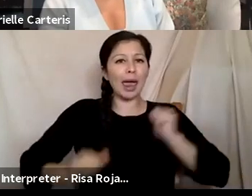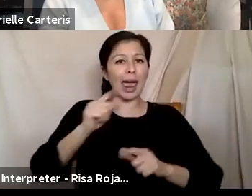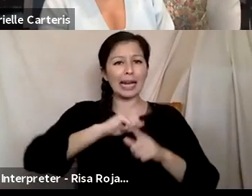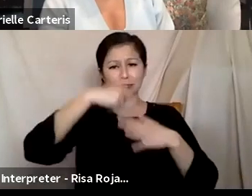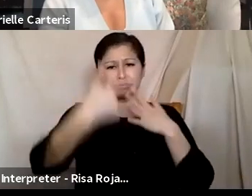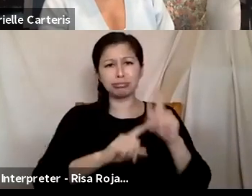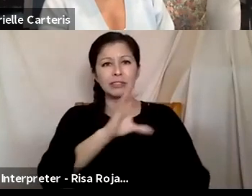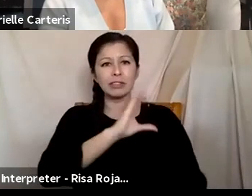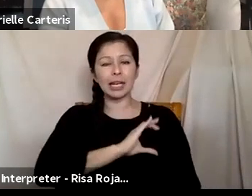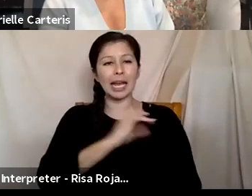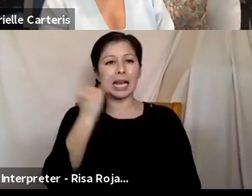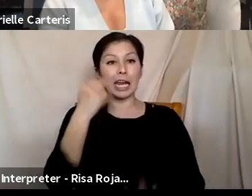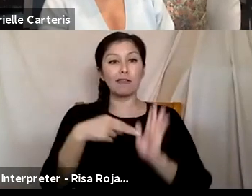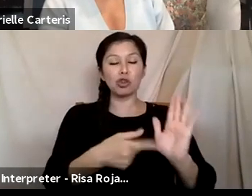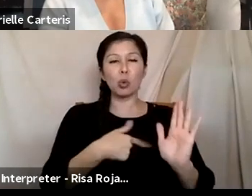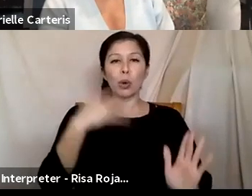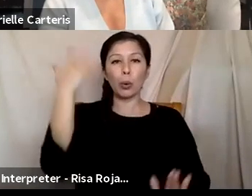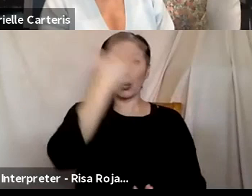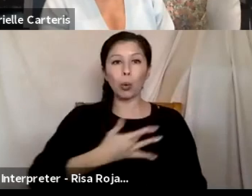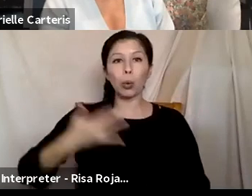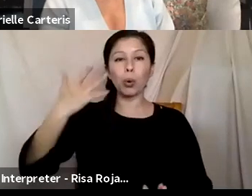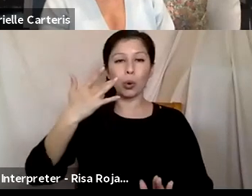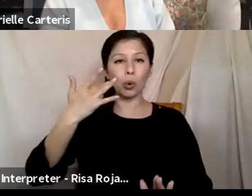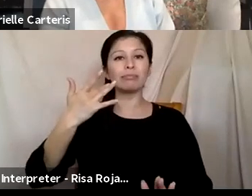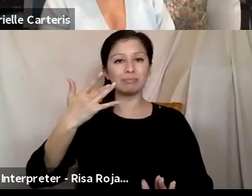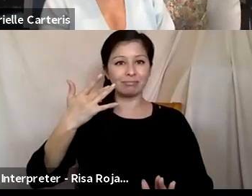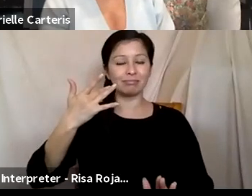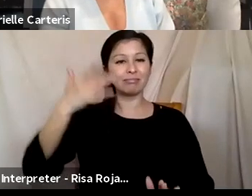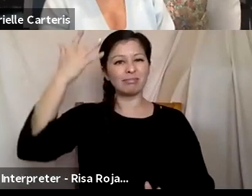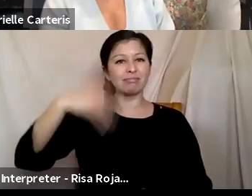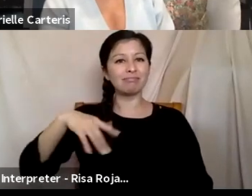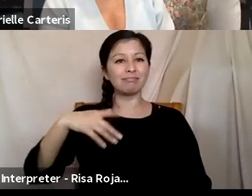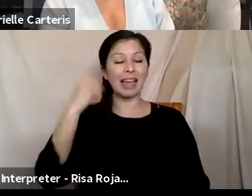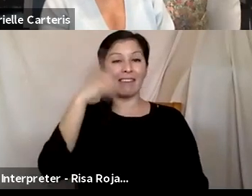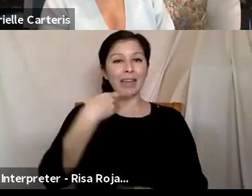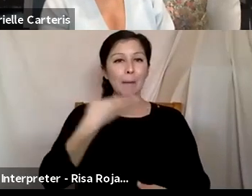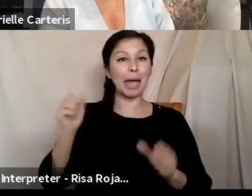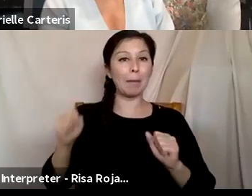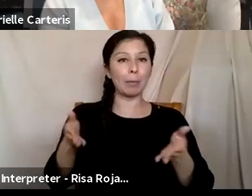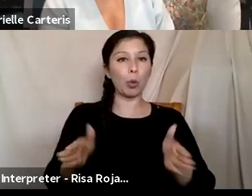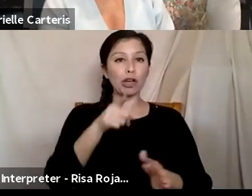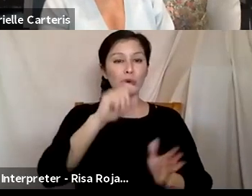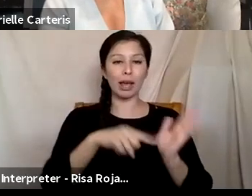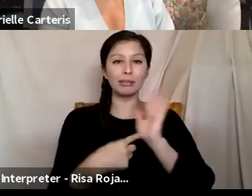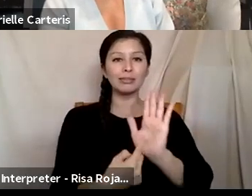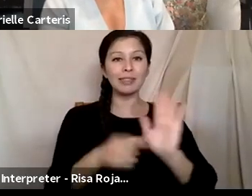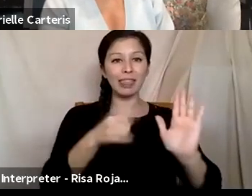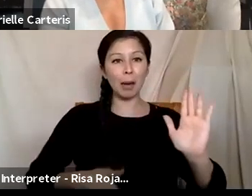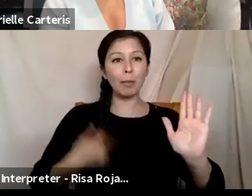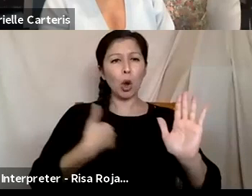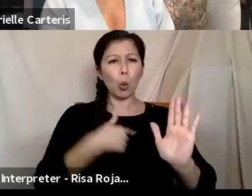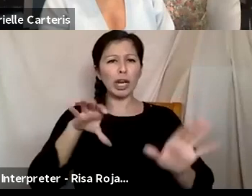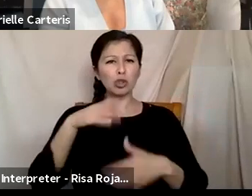your beautiful blank canvas slate or face, in the best possible way that you can, and we'll take it from